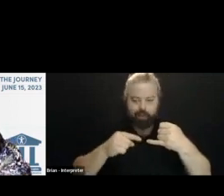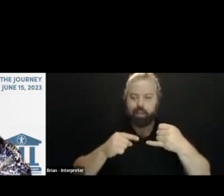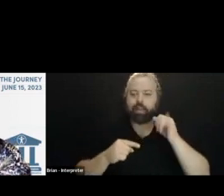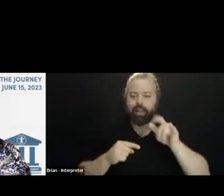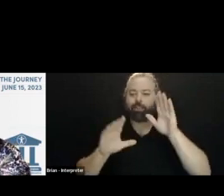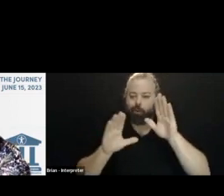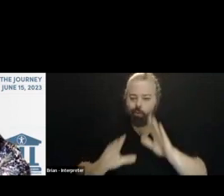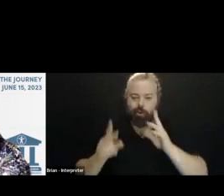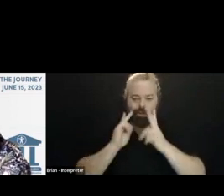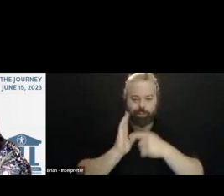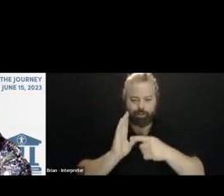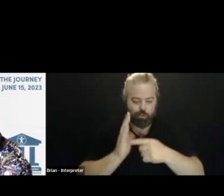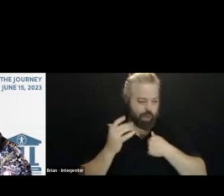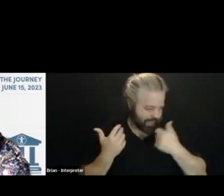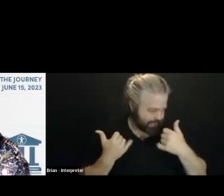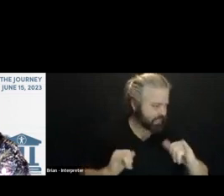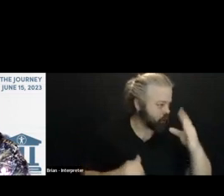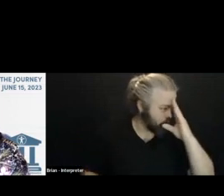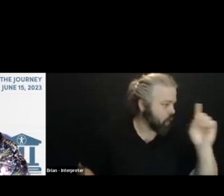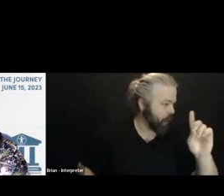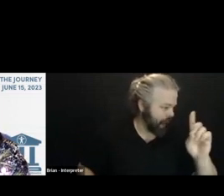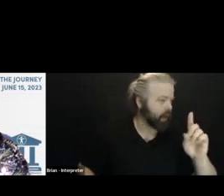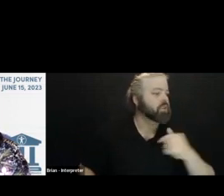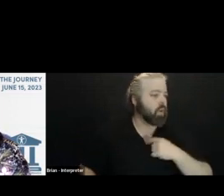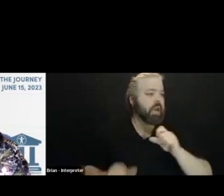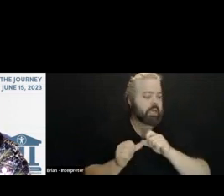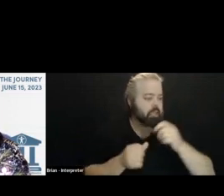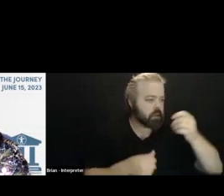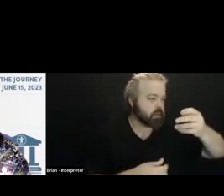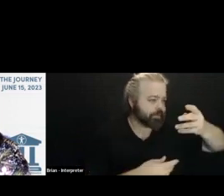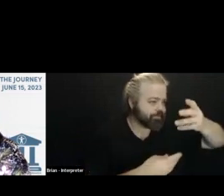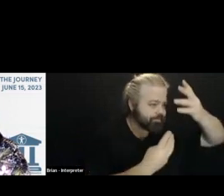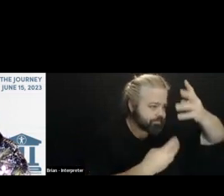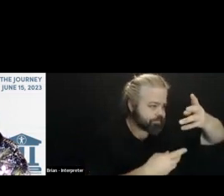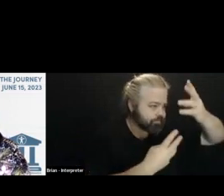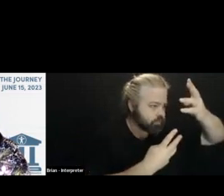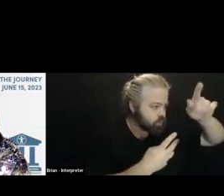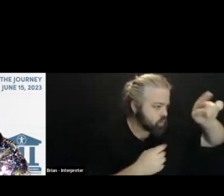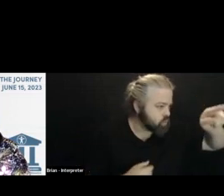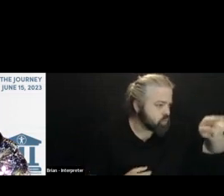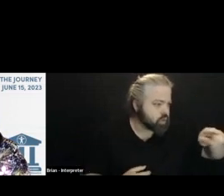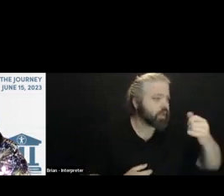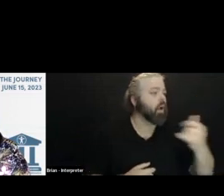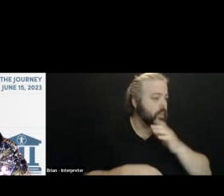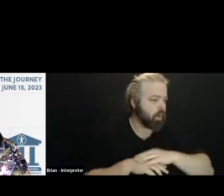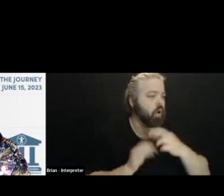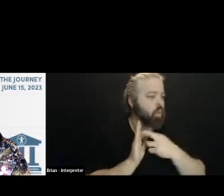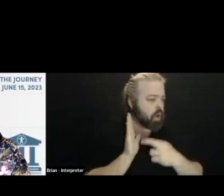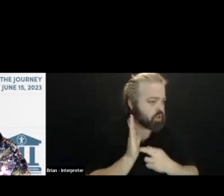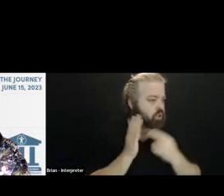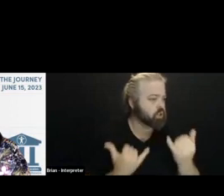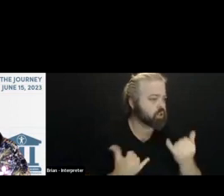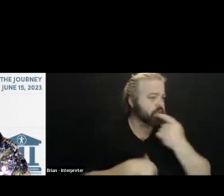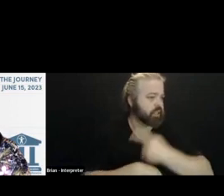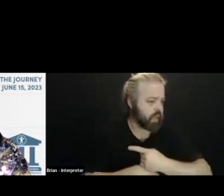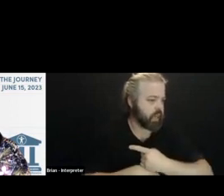So I still know where I am and I can keep going down the page. So at this point I'm at register today. So if I pop